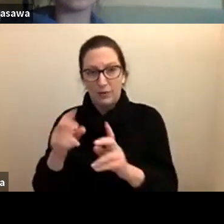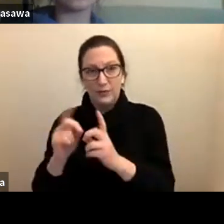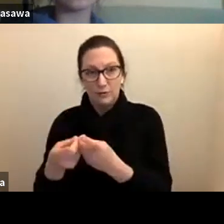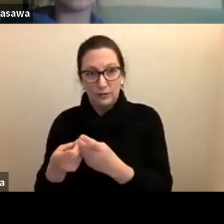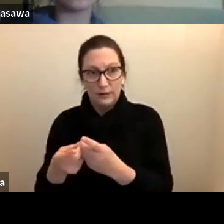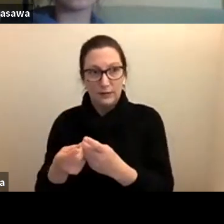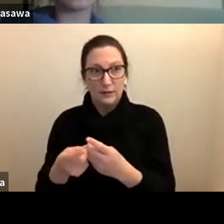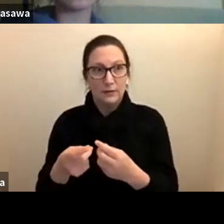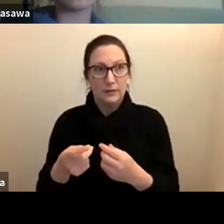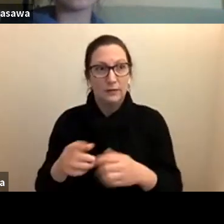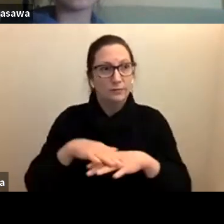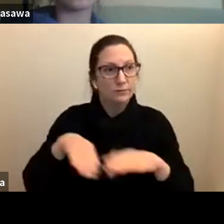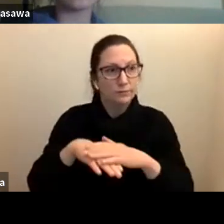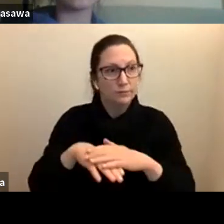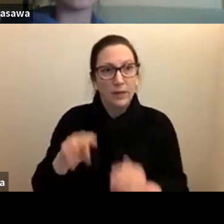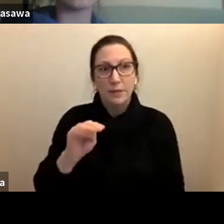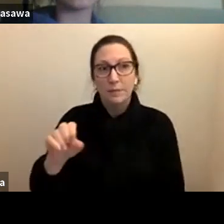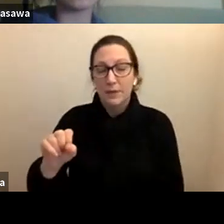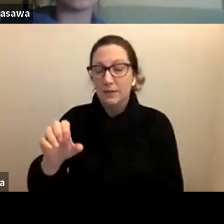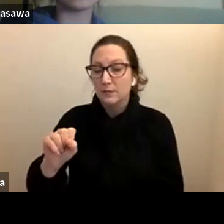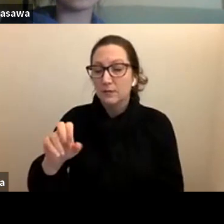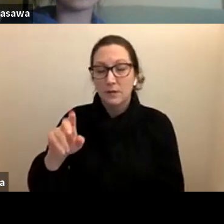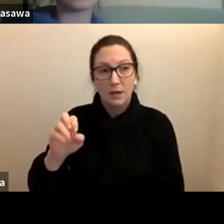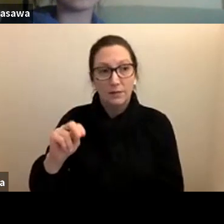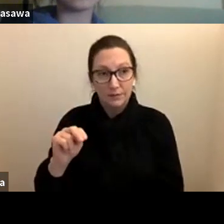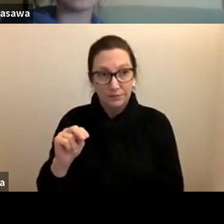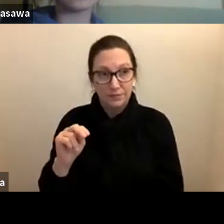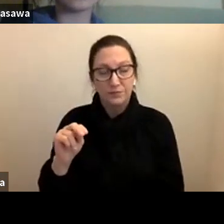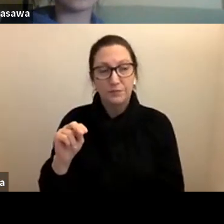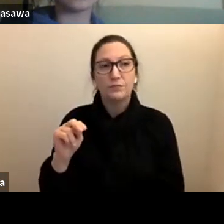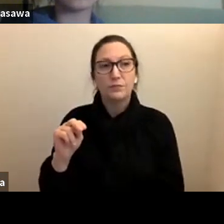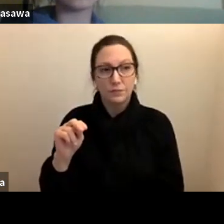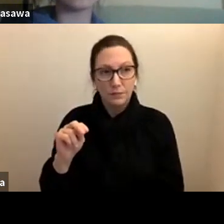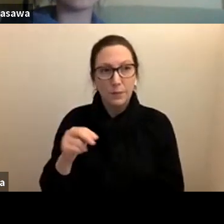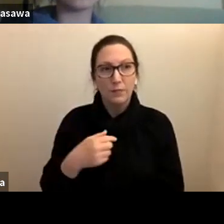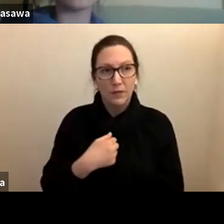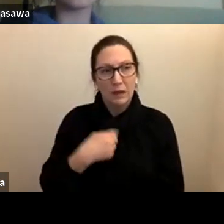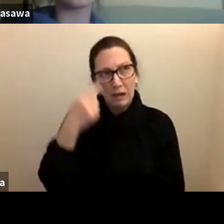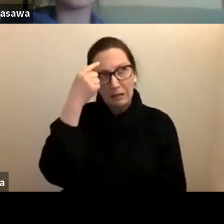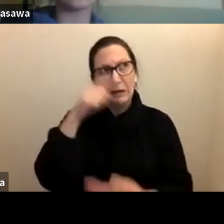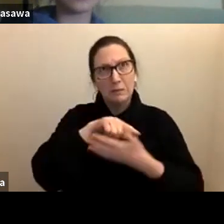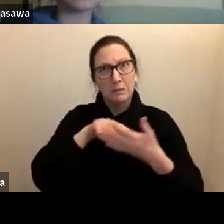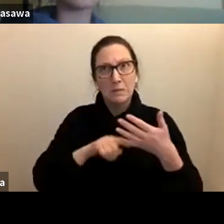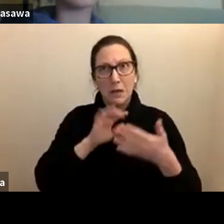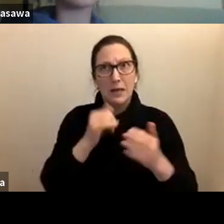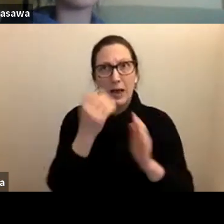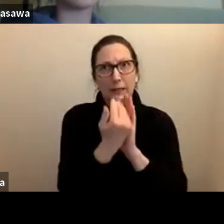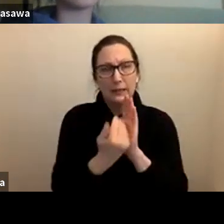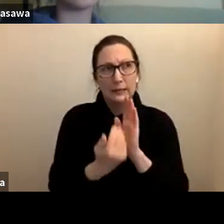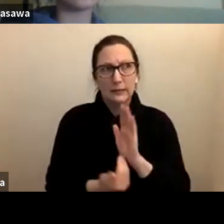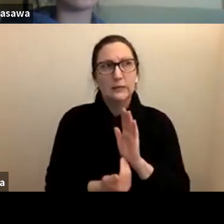ahead. looking at my list, because I think that captures everything that I've